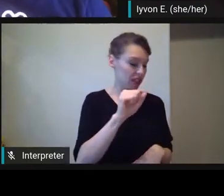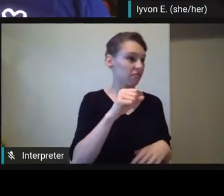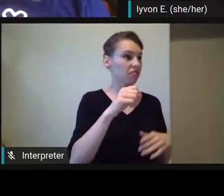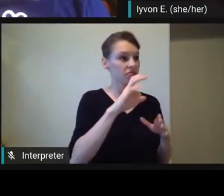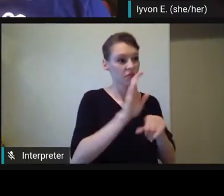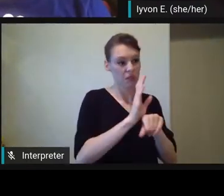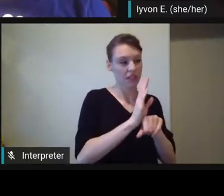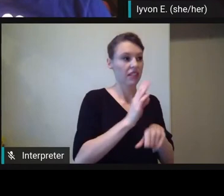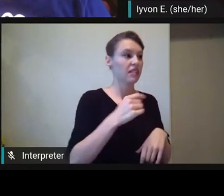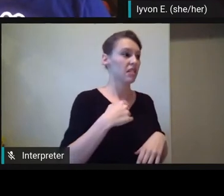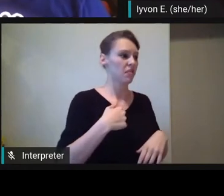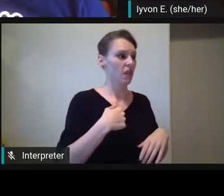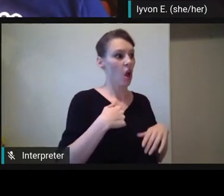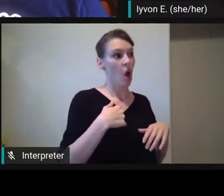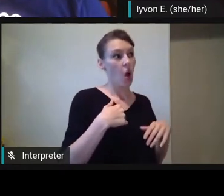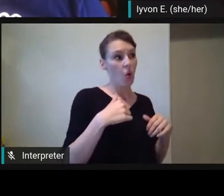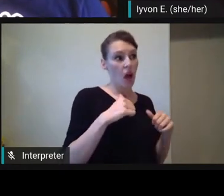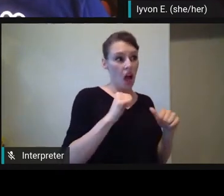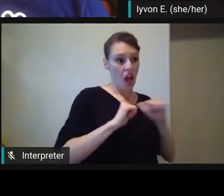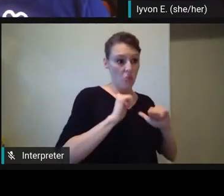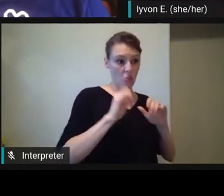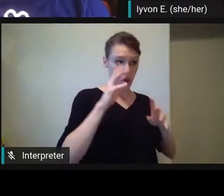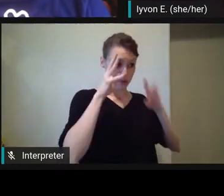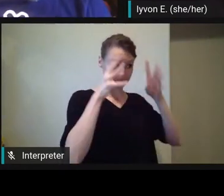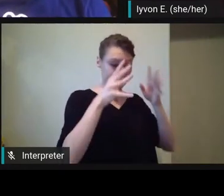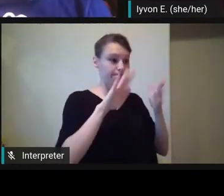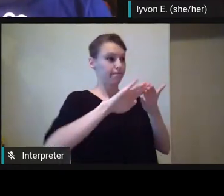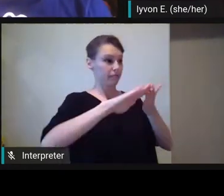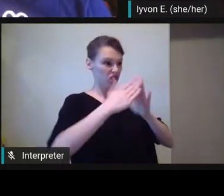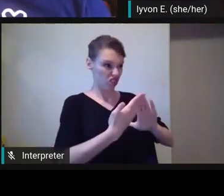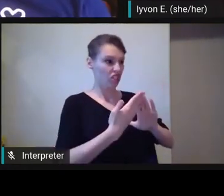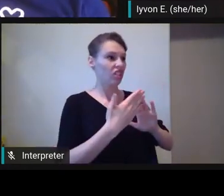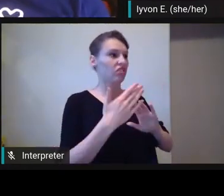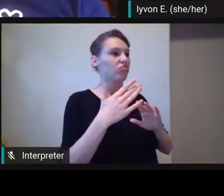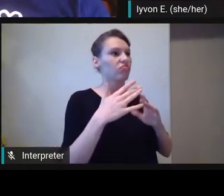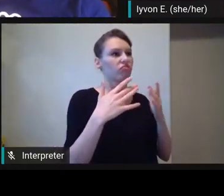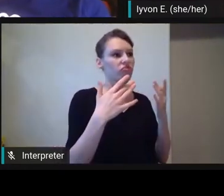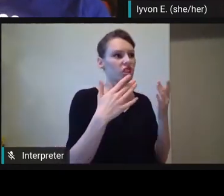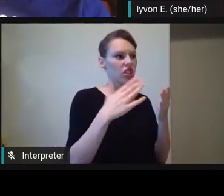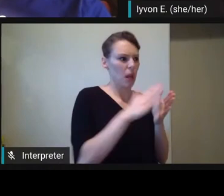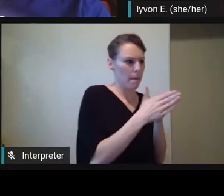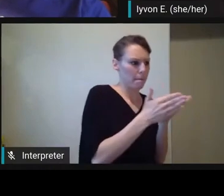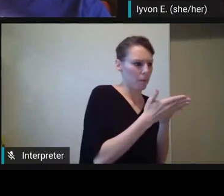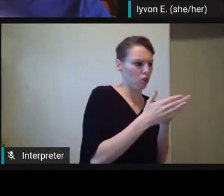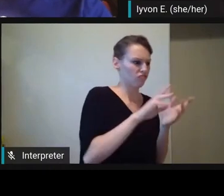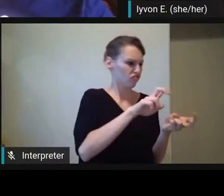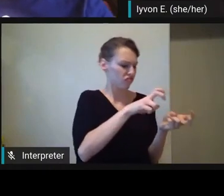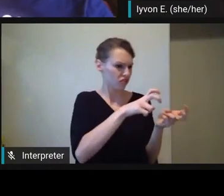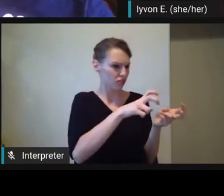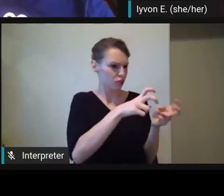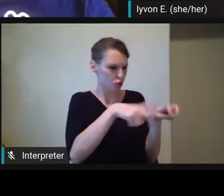now. I want to adapt Lorca's Rural Trilogy with and make them really absurd queer Mexican